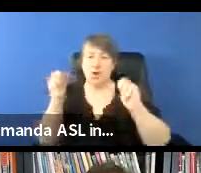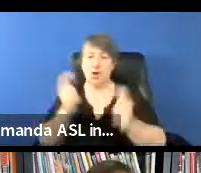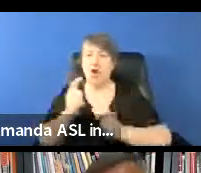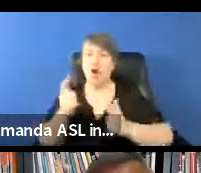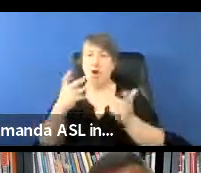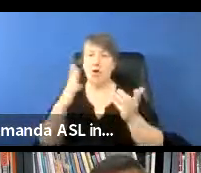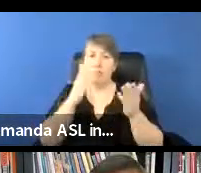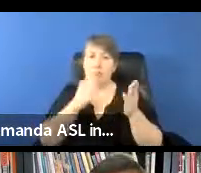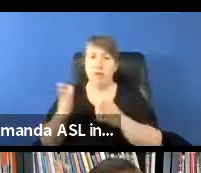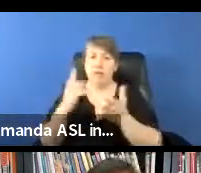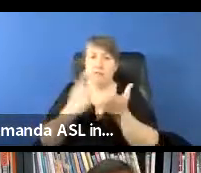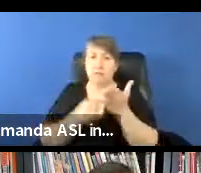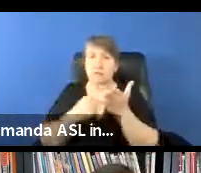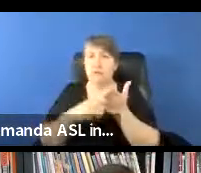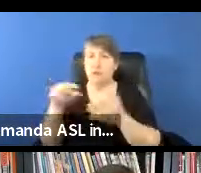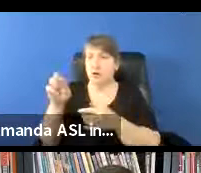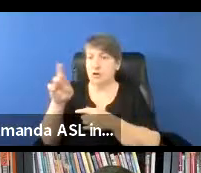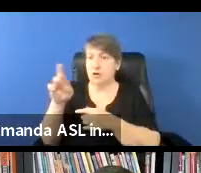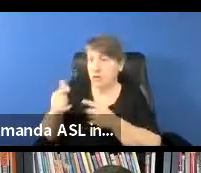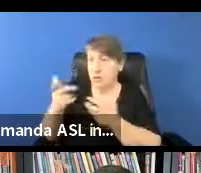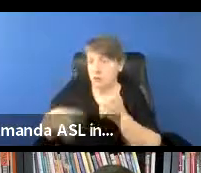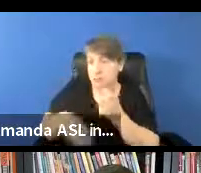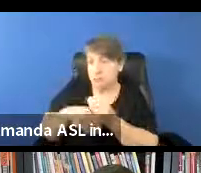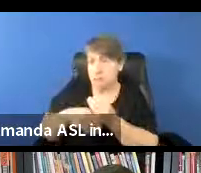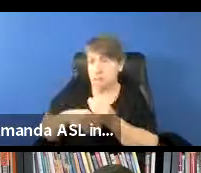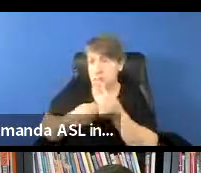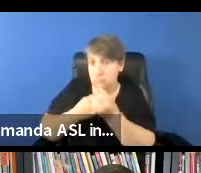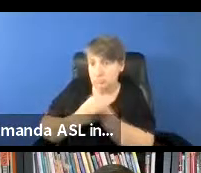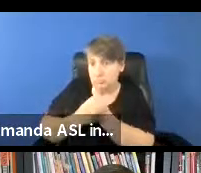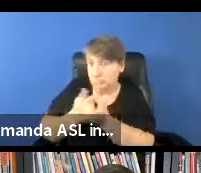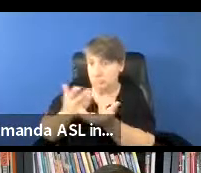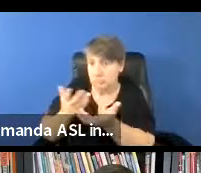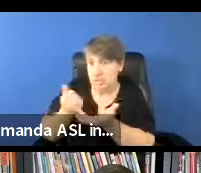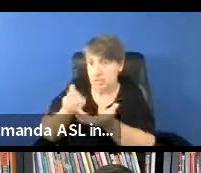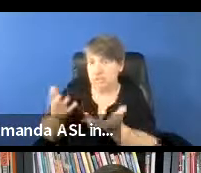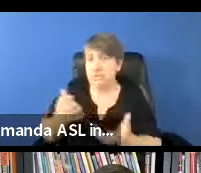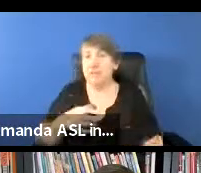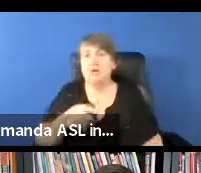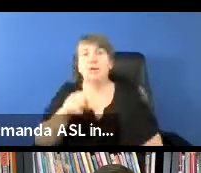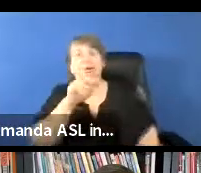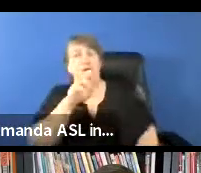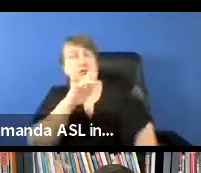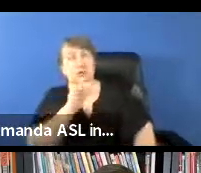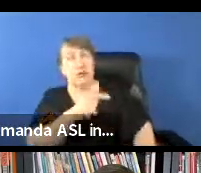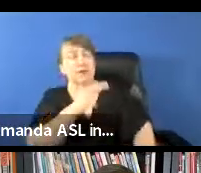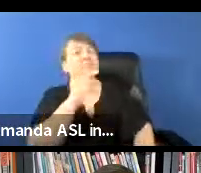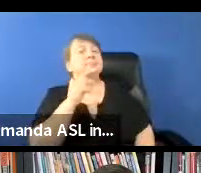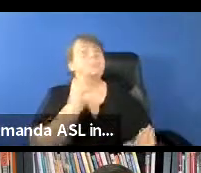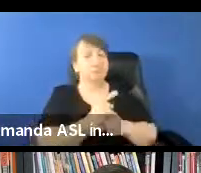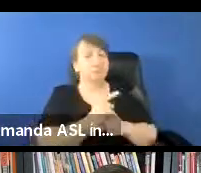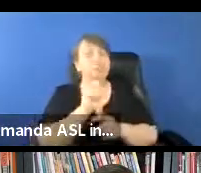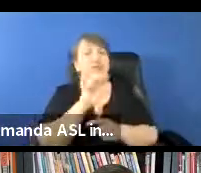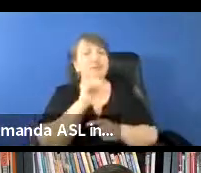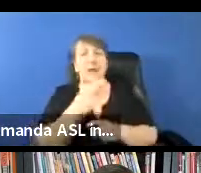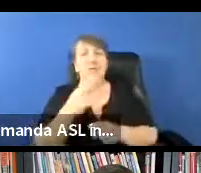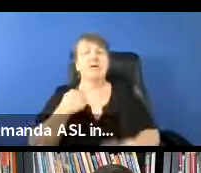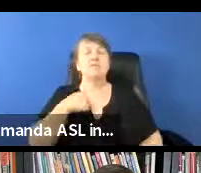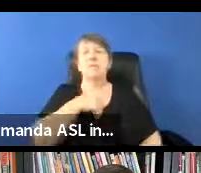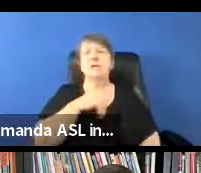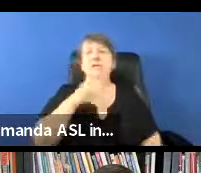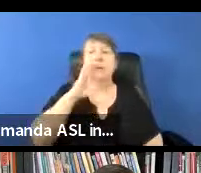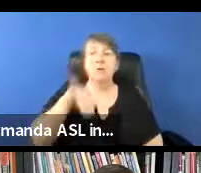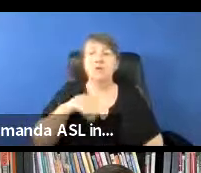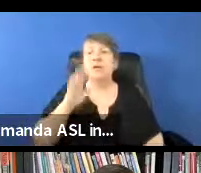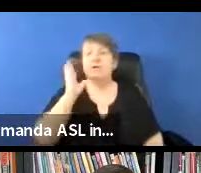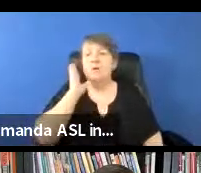discussion. Greg, you can weigh in here and affirm. Yeah, Sarah, you're absolutely correct. We know that there